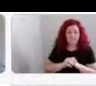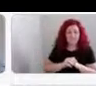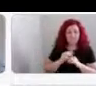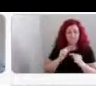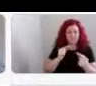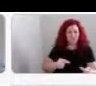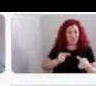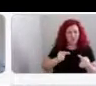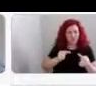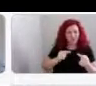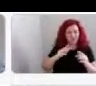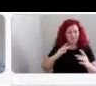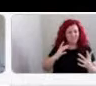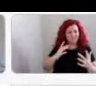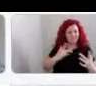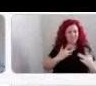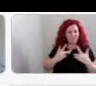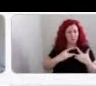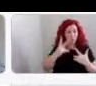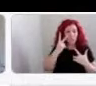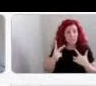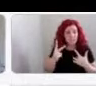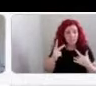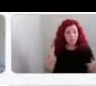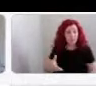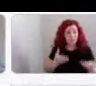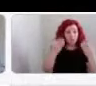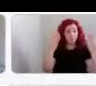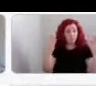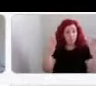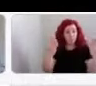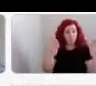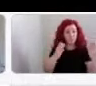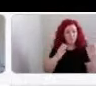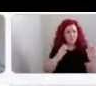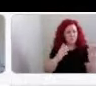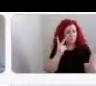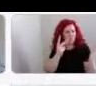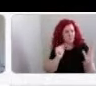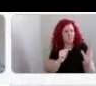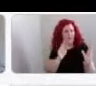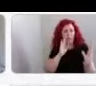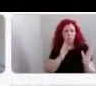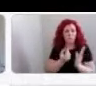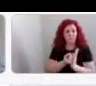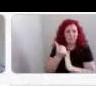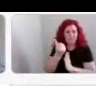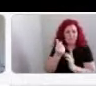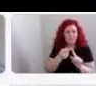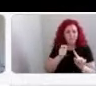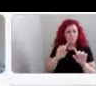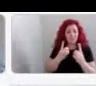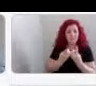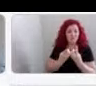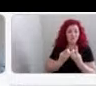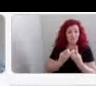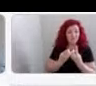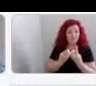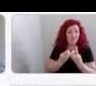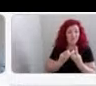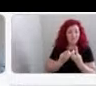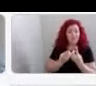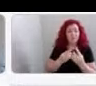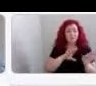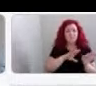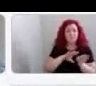see that if the proposes the proposals will come through that i will be cut out of this of the and be pushed into a